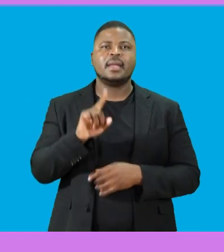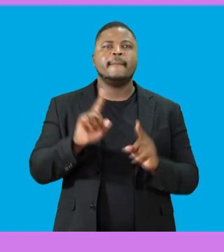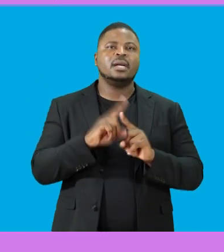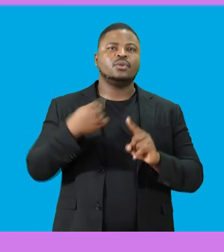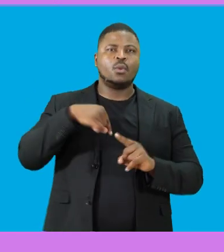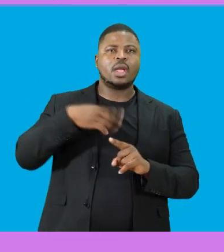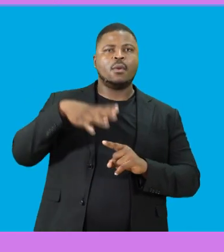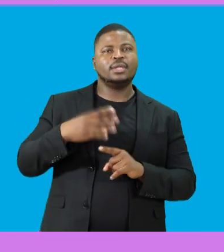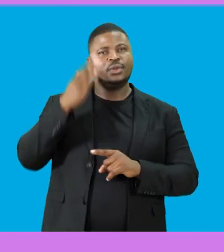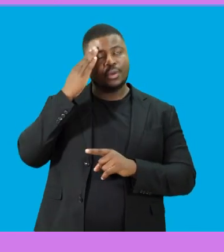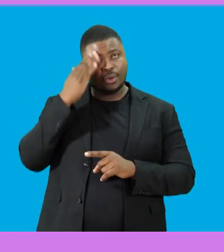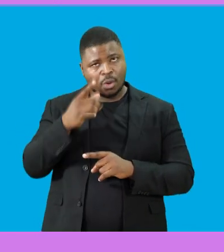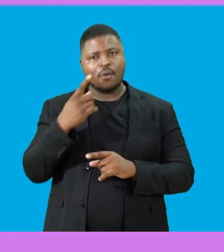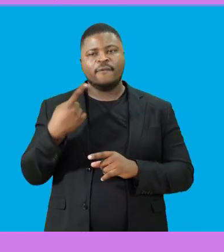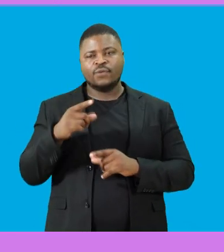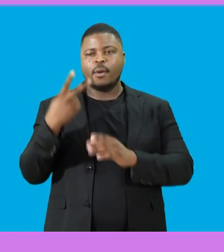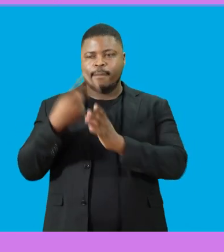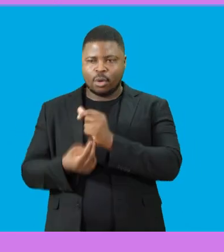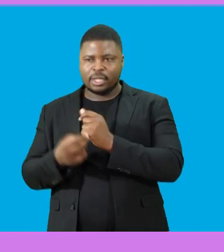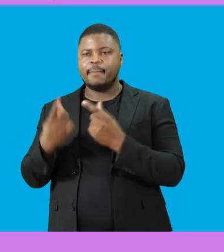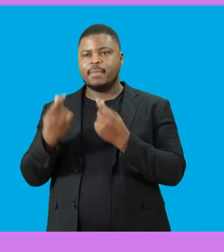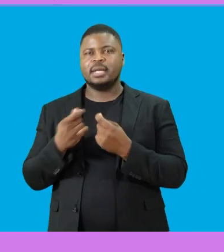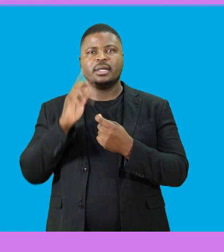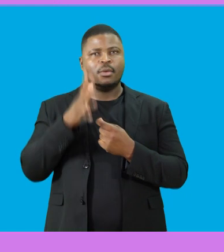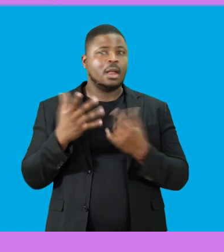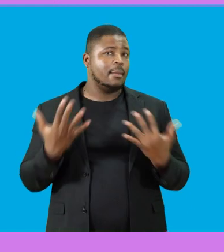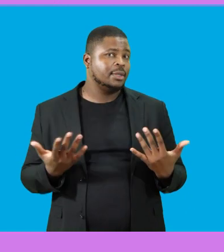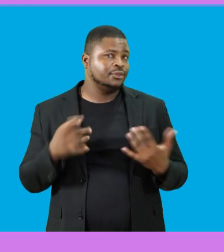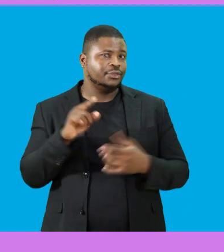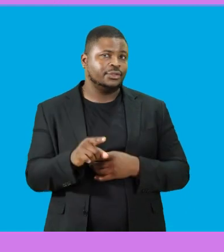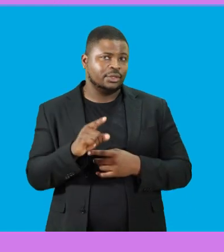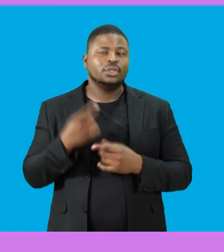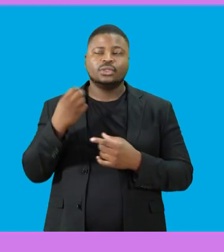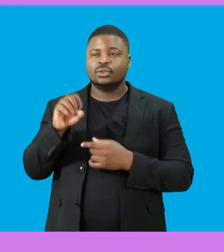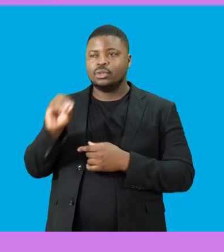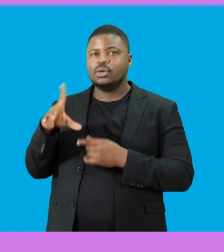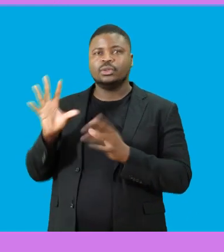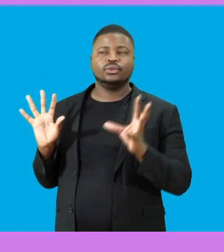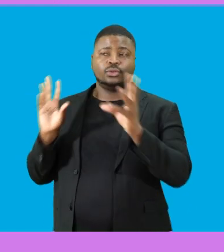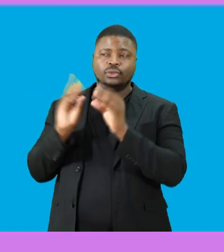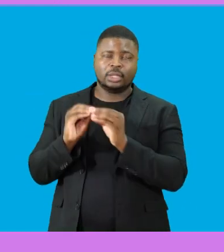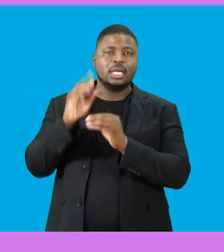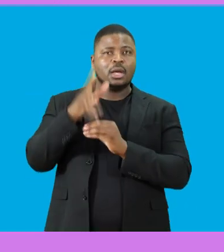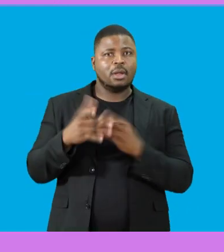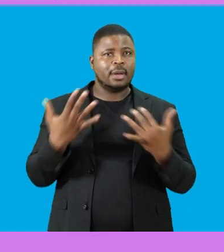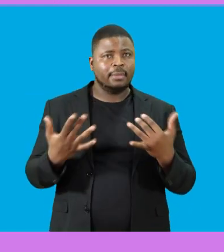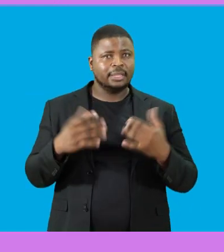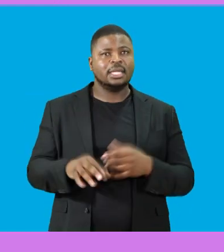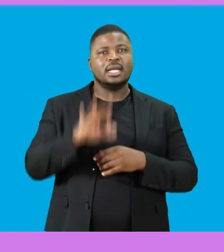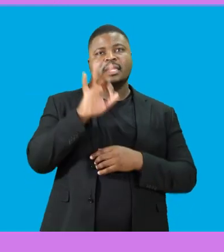rand. But he wants to know how much it will cost him for both of them. So we need to find the total. So we are saying the total will